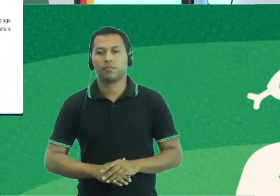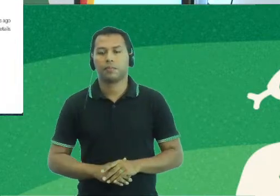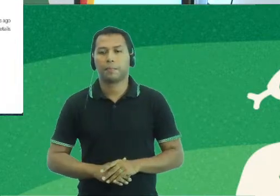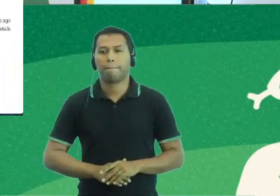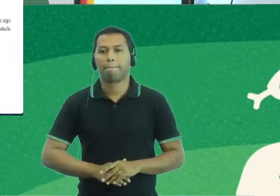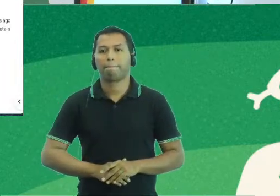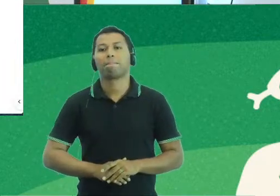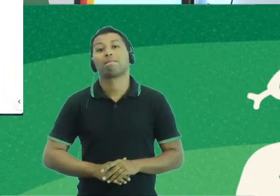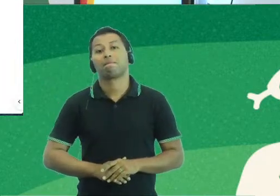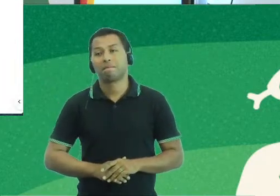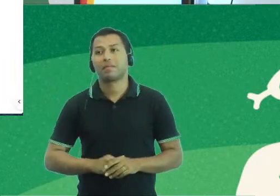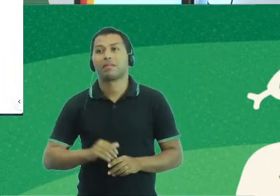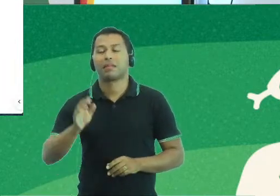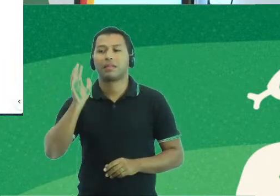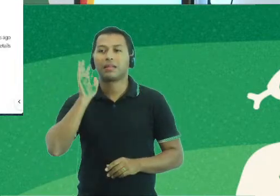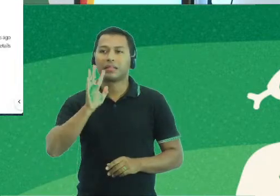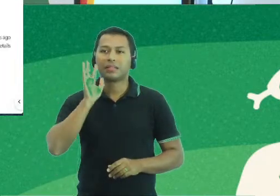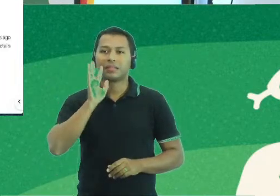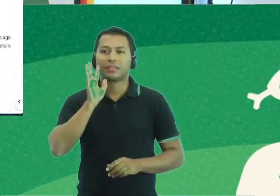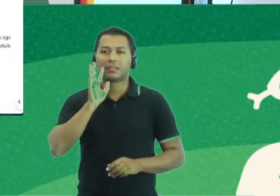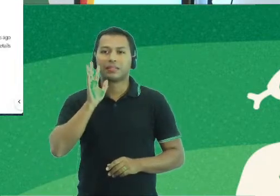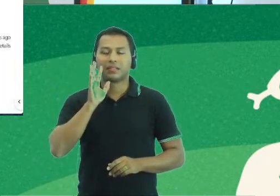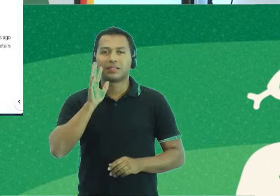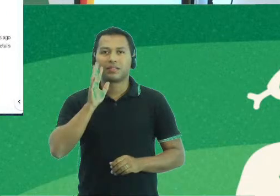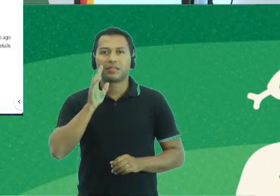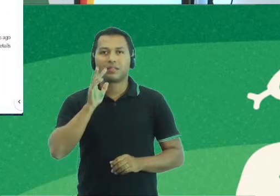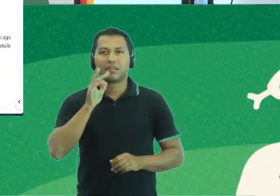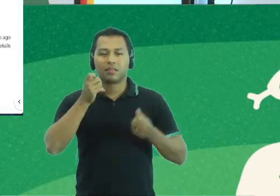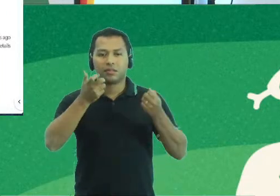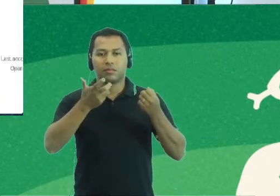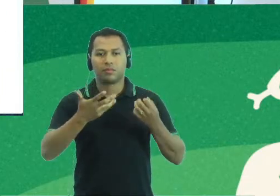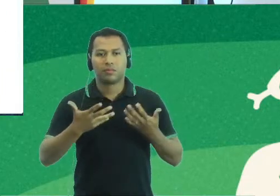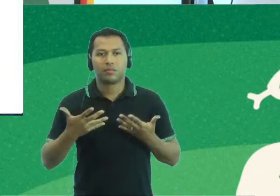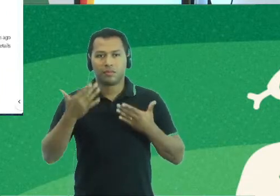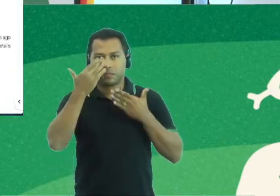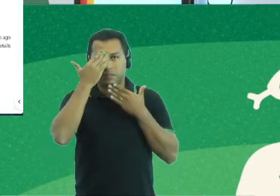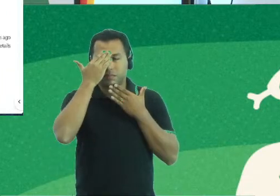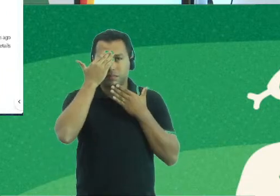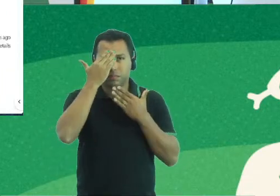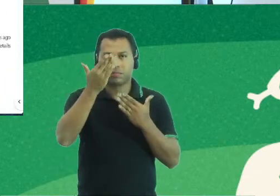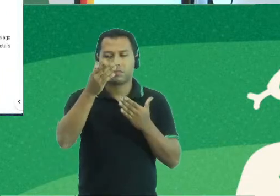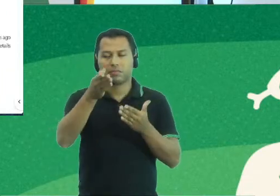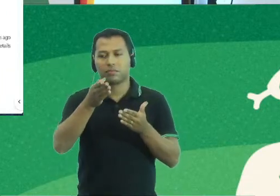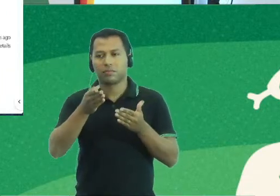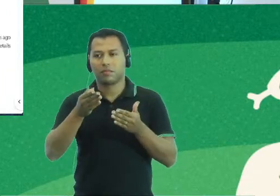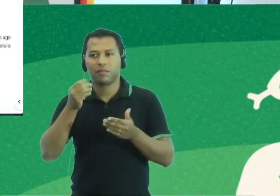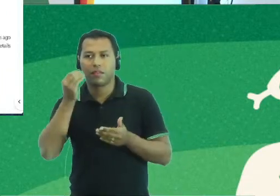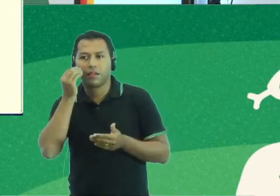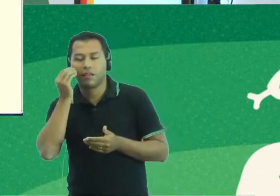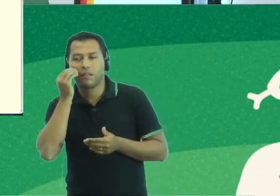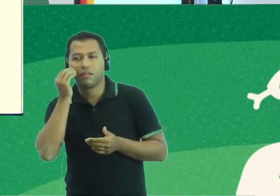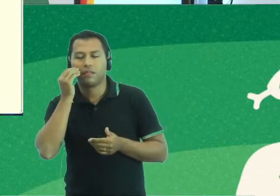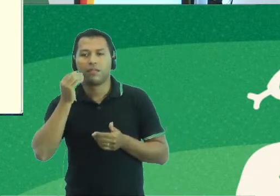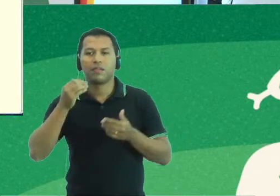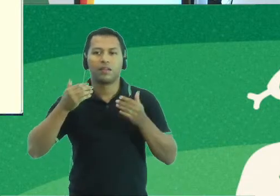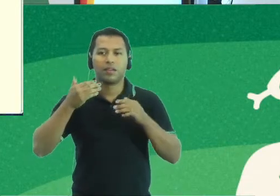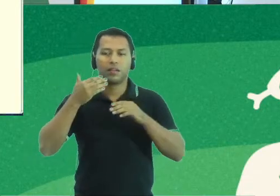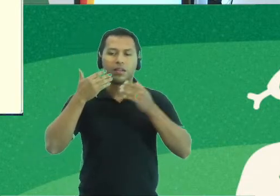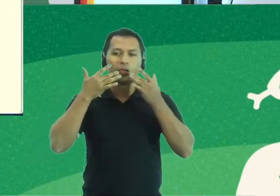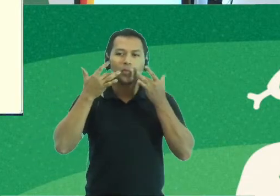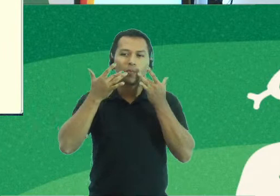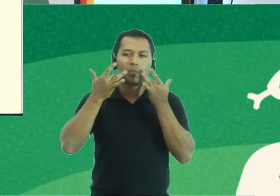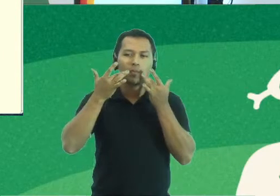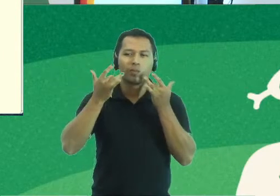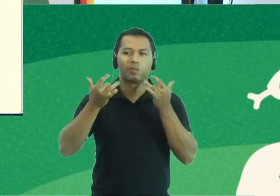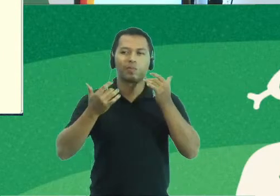Cool, so it says, thank you for joining my demo. Python Brazil is awesome. So cool, the email code works. Now all I have to do is write code